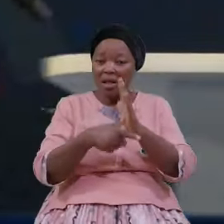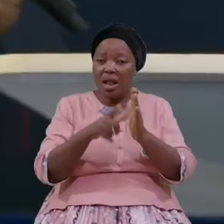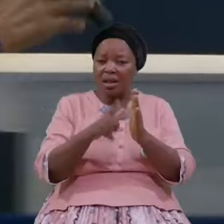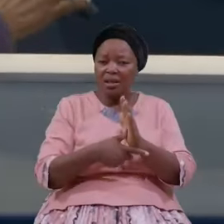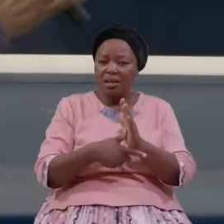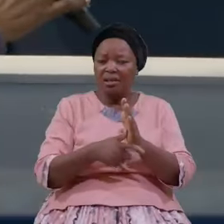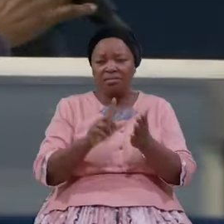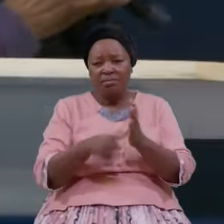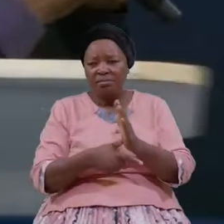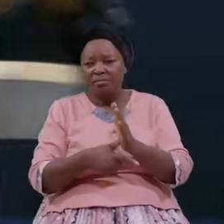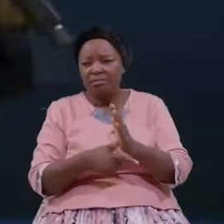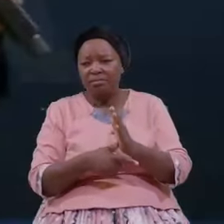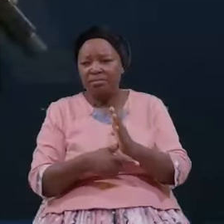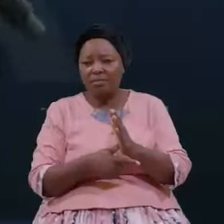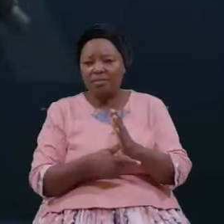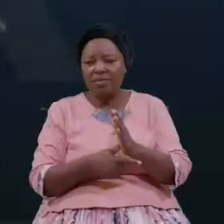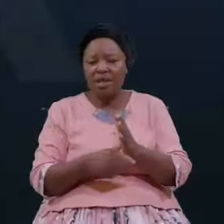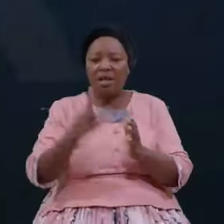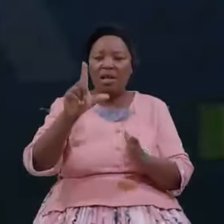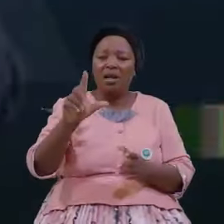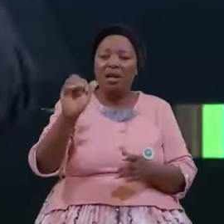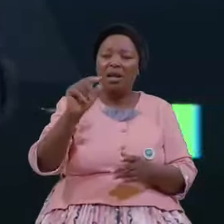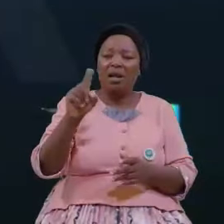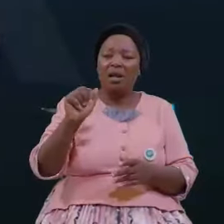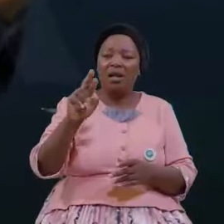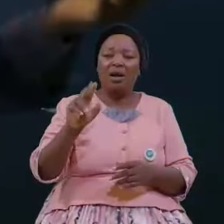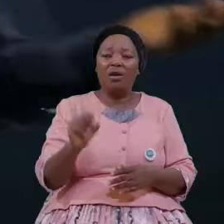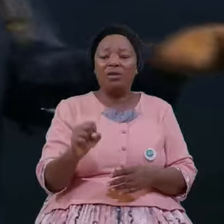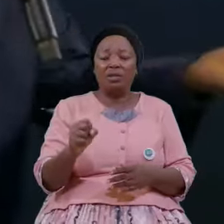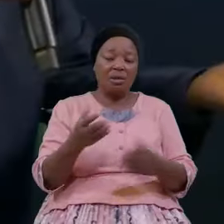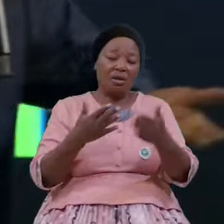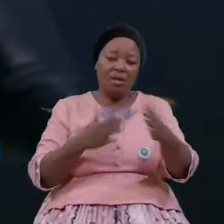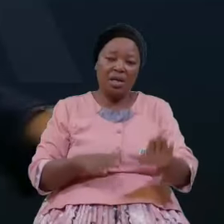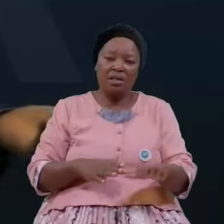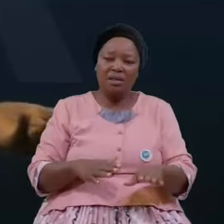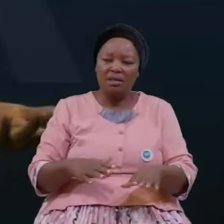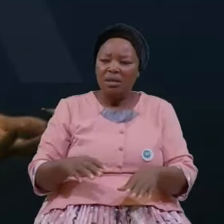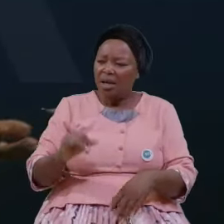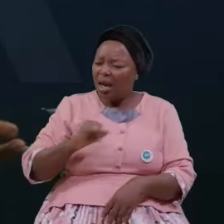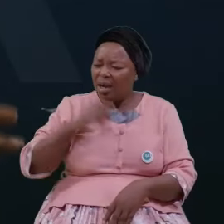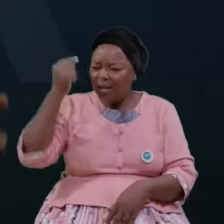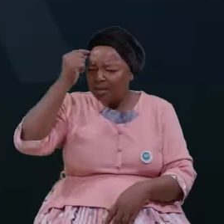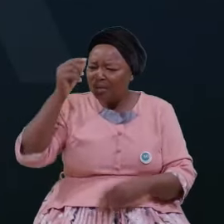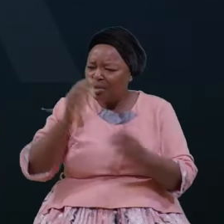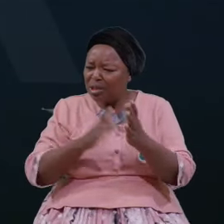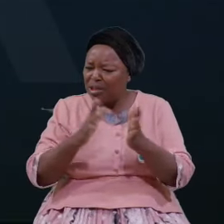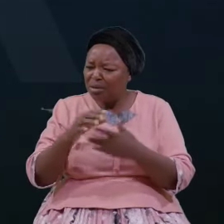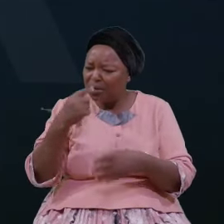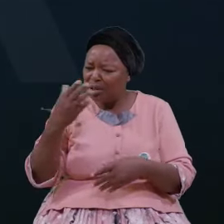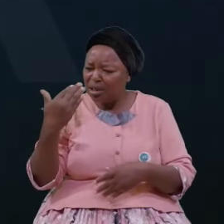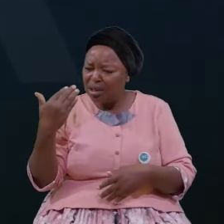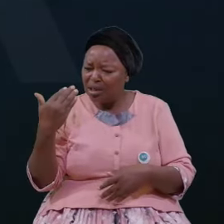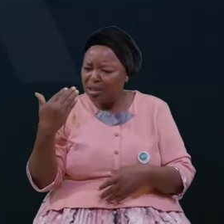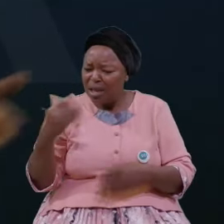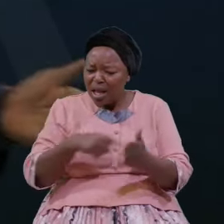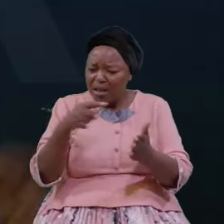Eventually, Lazarus died. I thought Jesus said, "The sickness